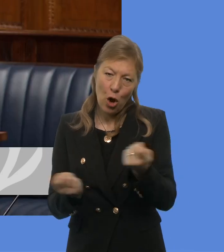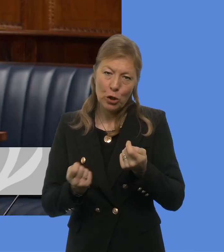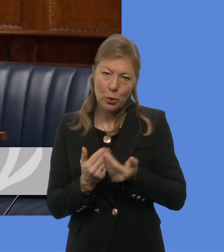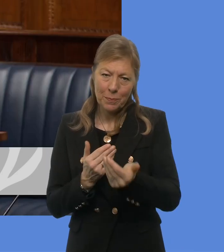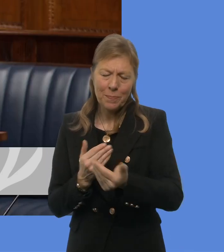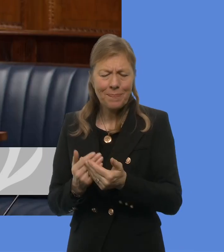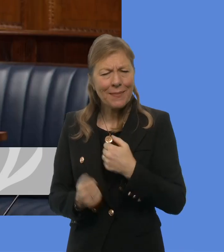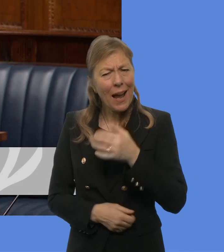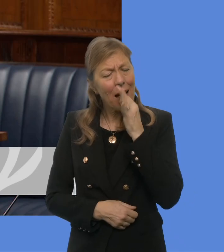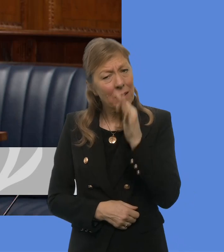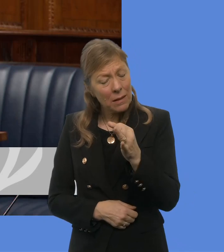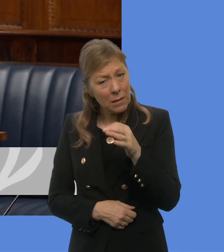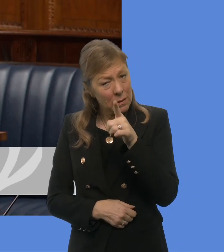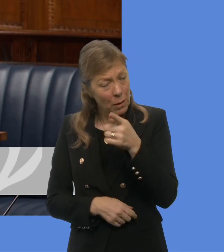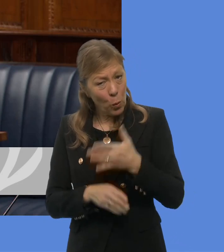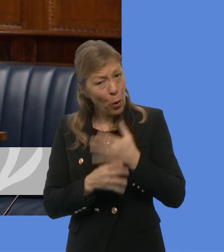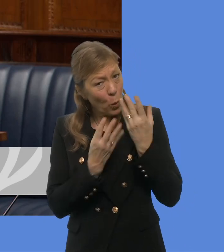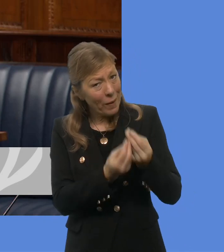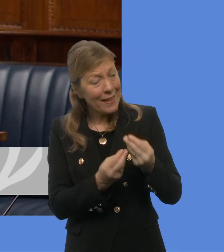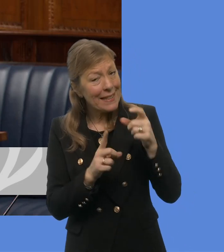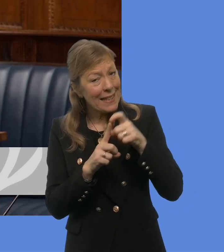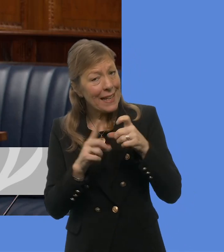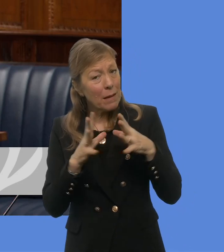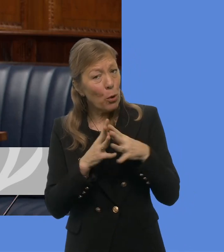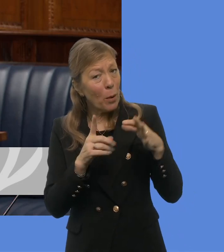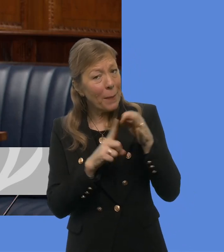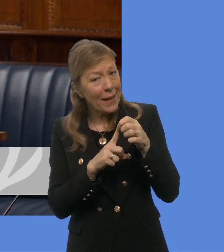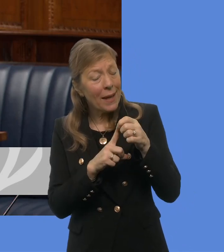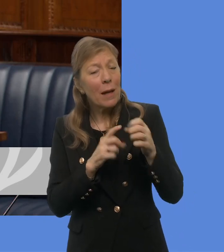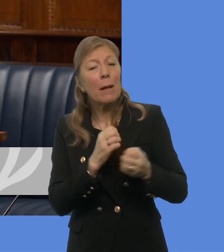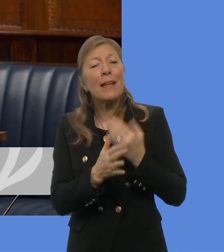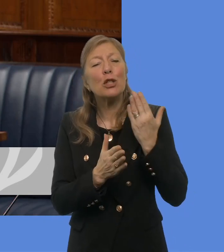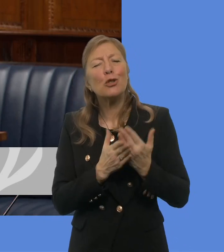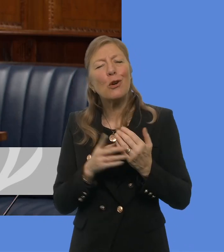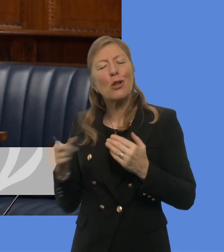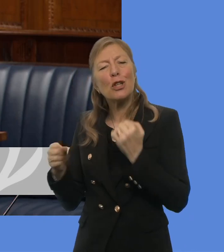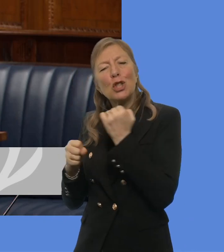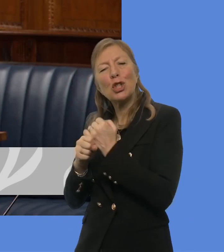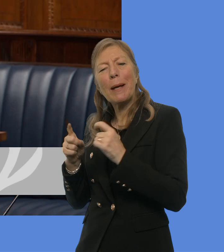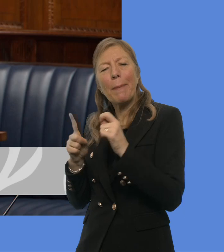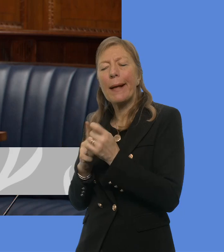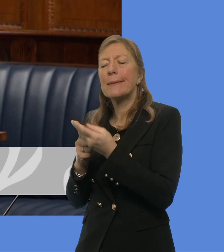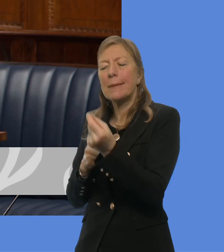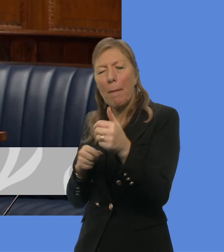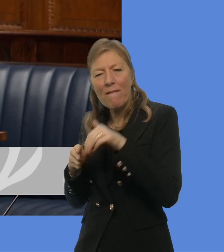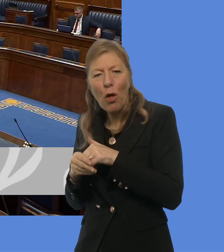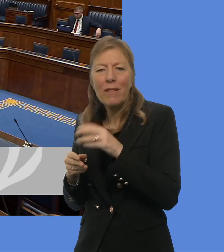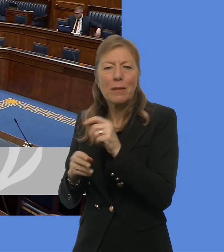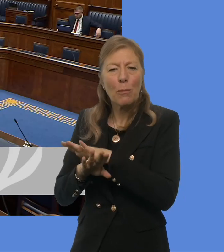in terms of who are those that are excluded in GB, and whether it'll be a direct copy and paste,